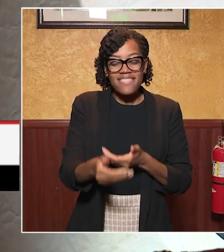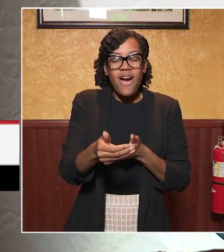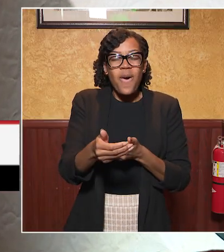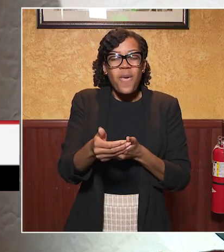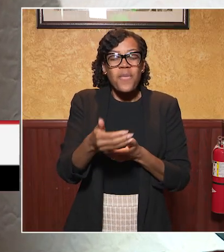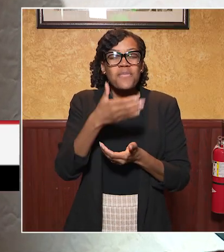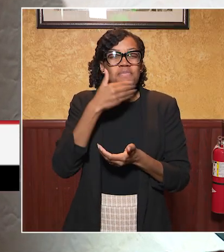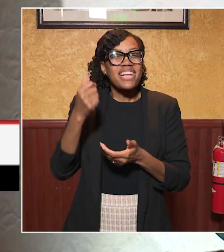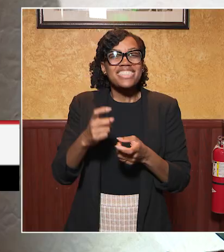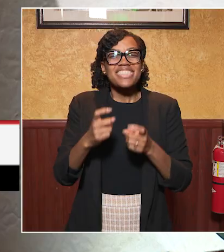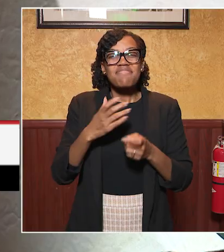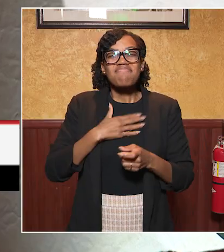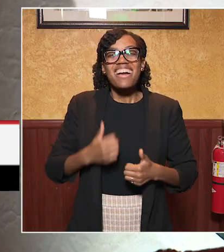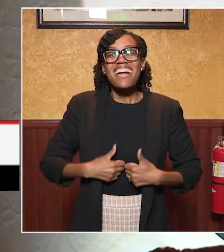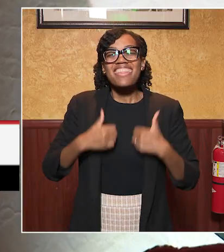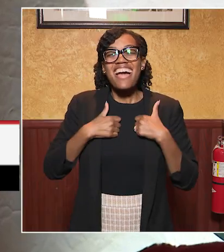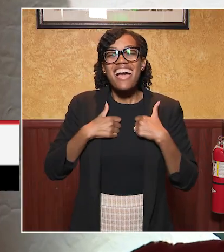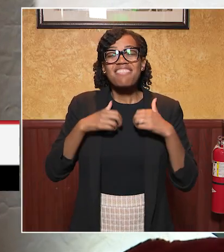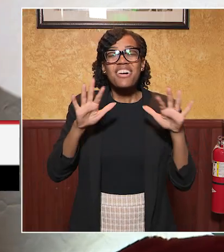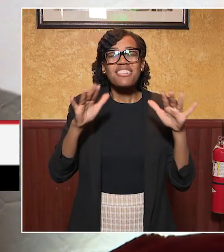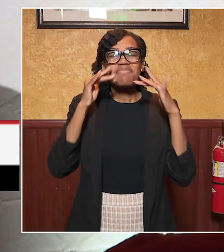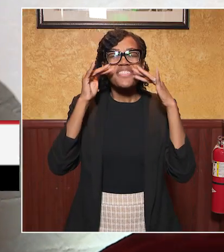morning. Now, don't y'all make me cry.